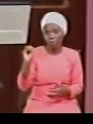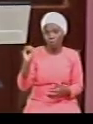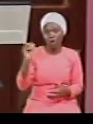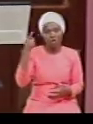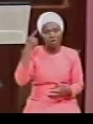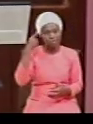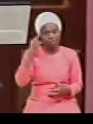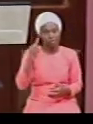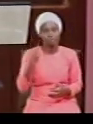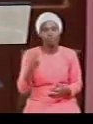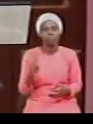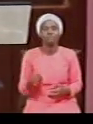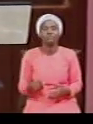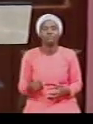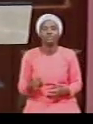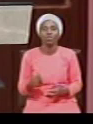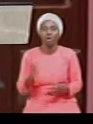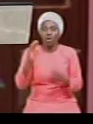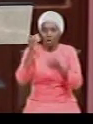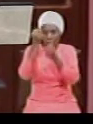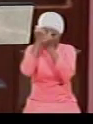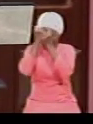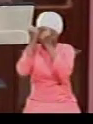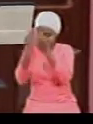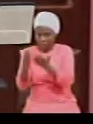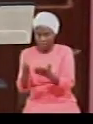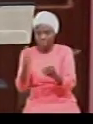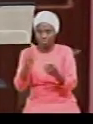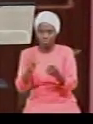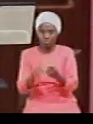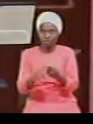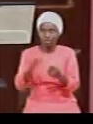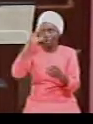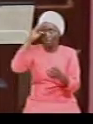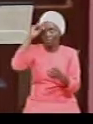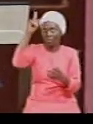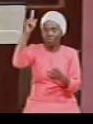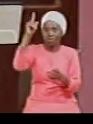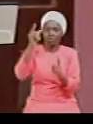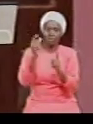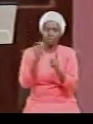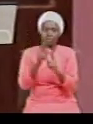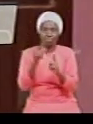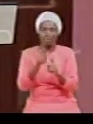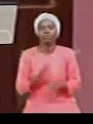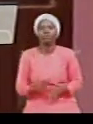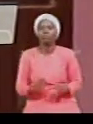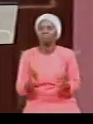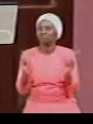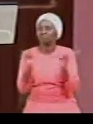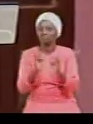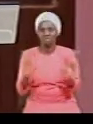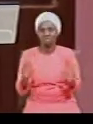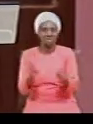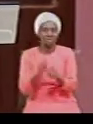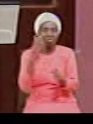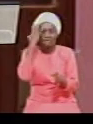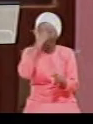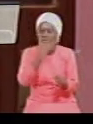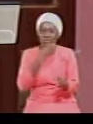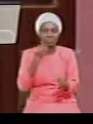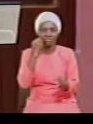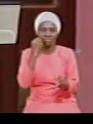word. Obedience to his word. There's nothing as beautiful, graciously